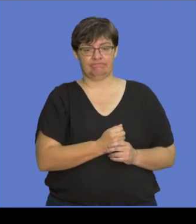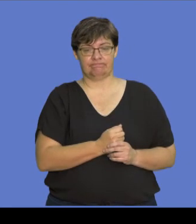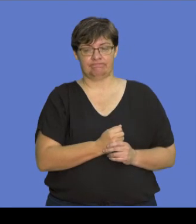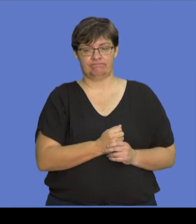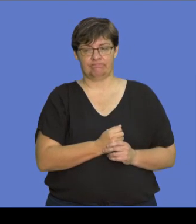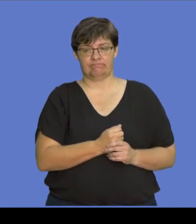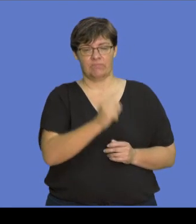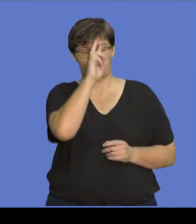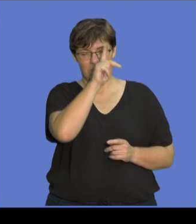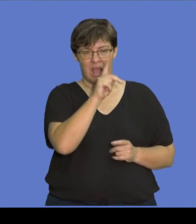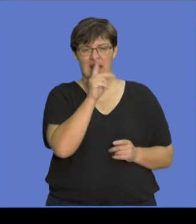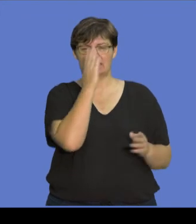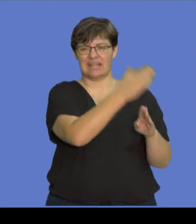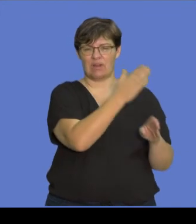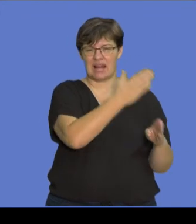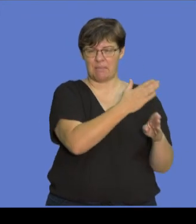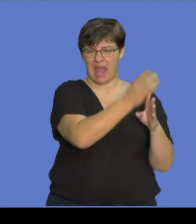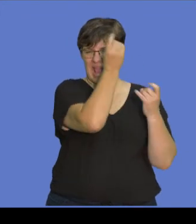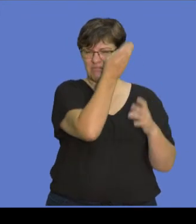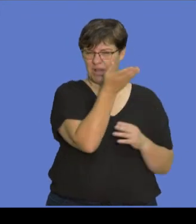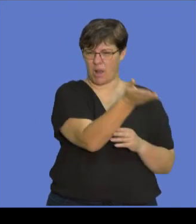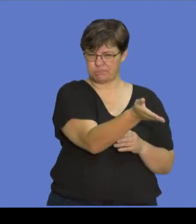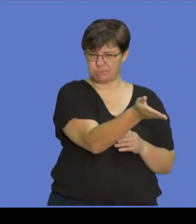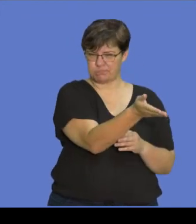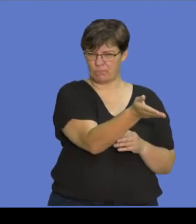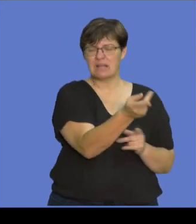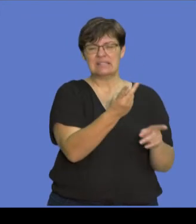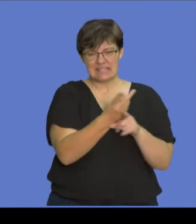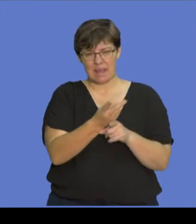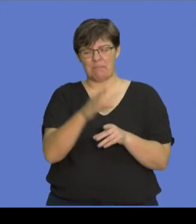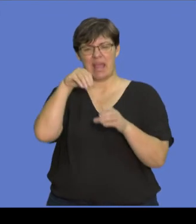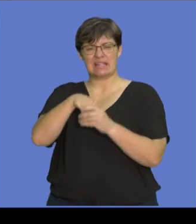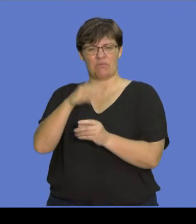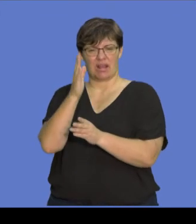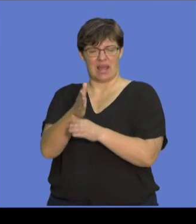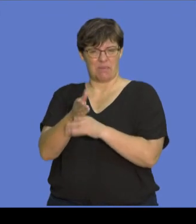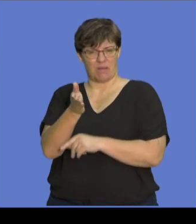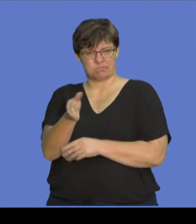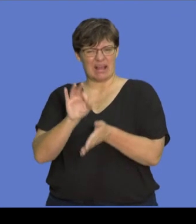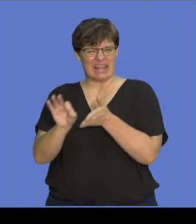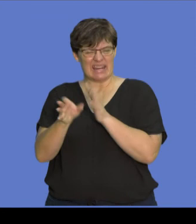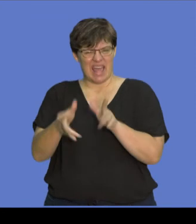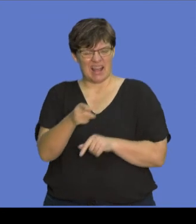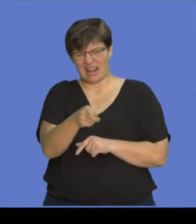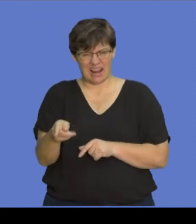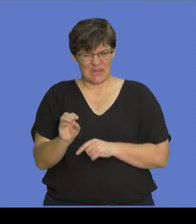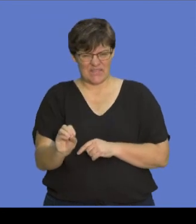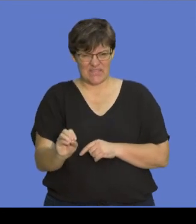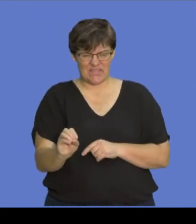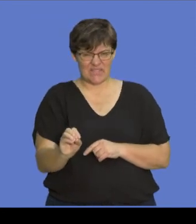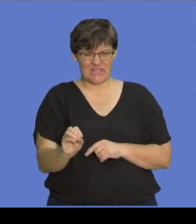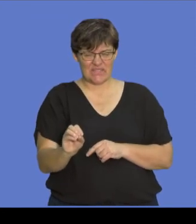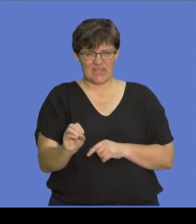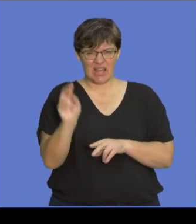remember where we did the direct labor, there was also information about the indirect labor. Let's just see if we can find that slide for you.